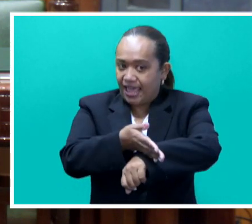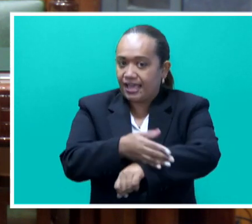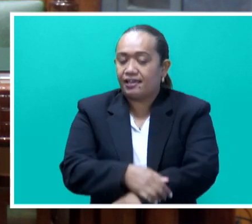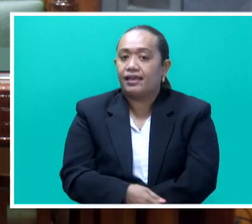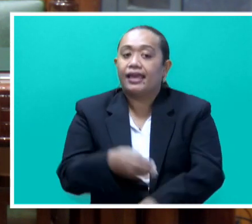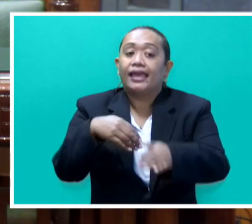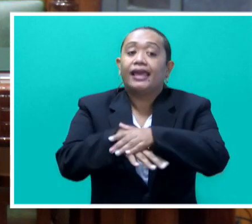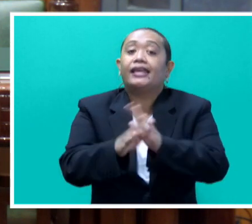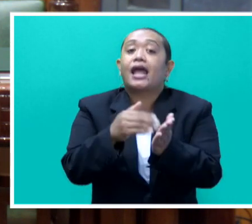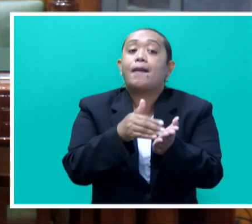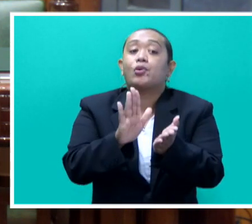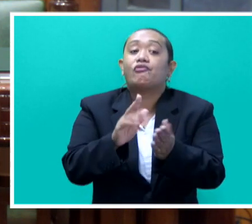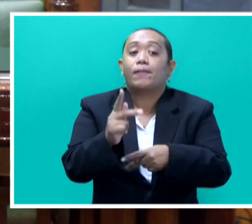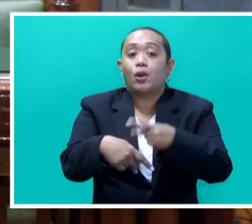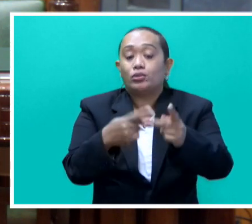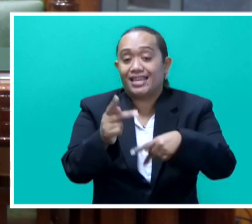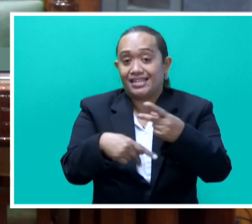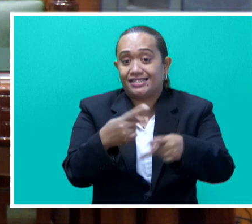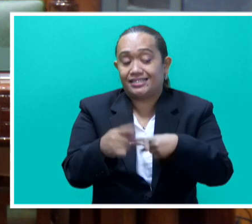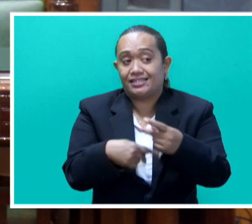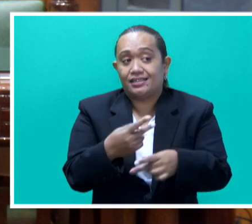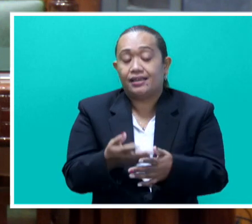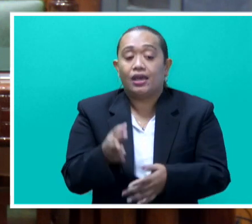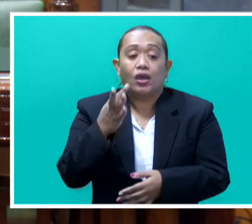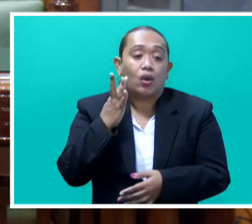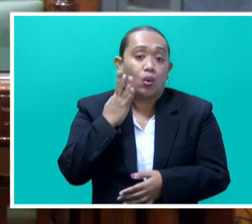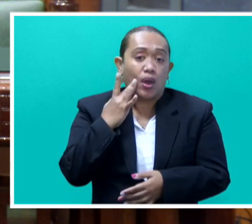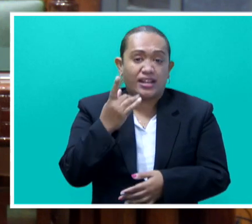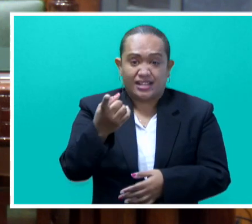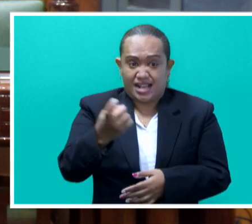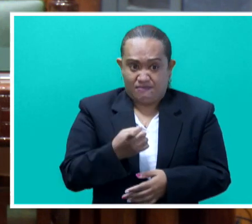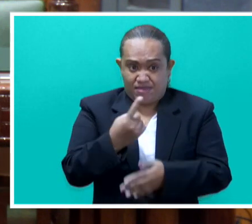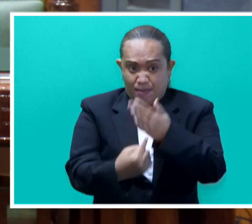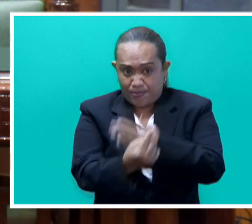approval process. Currently, when it comes to setback